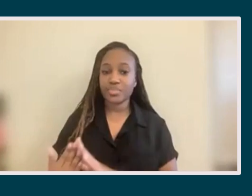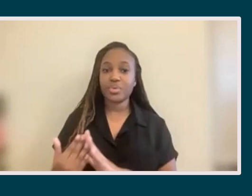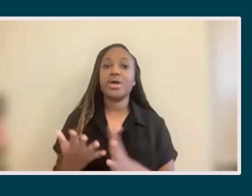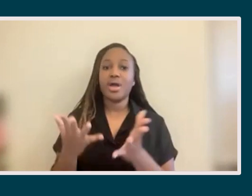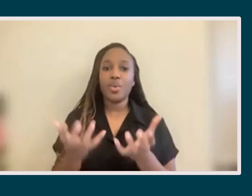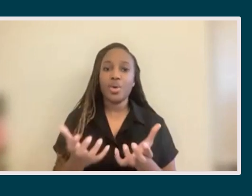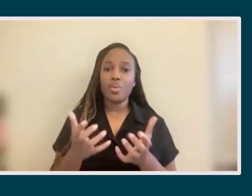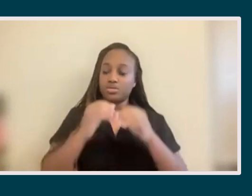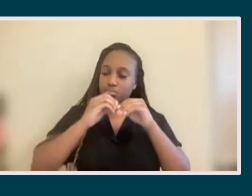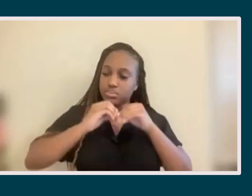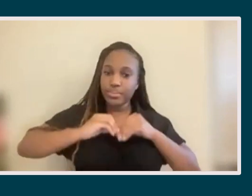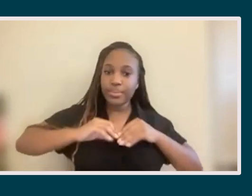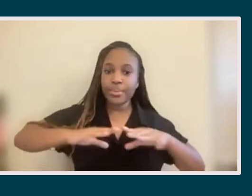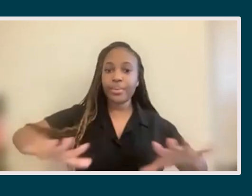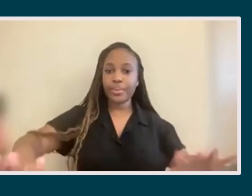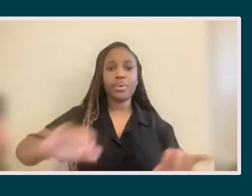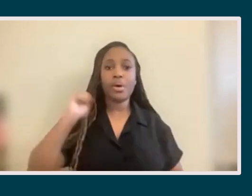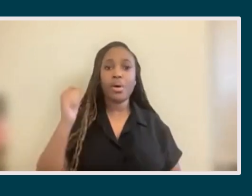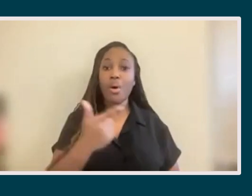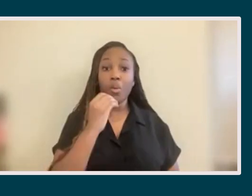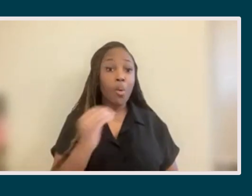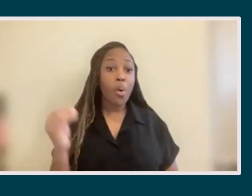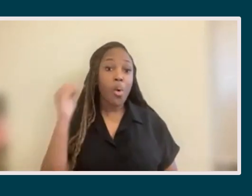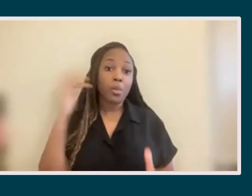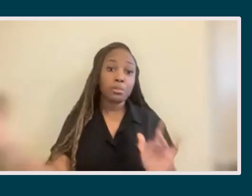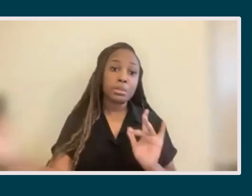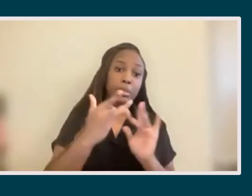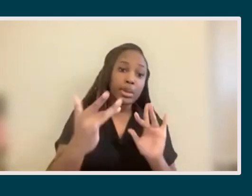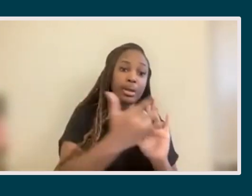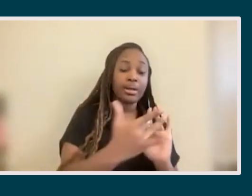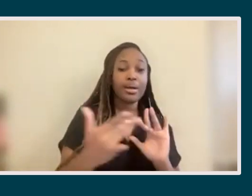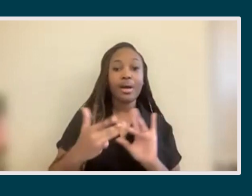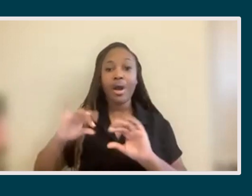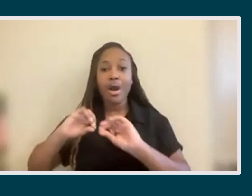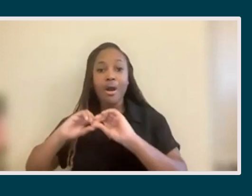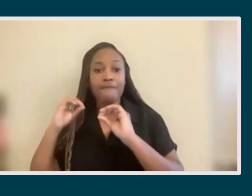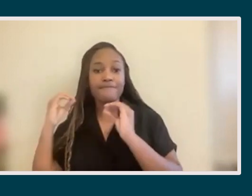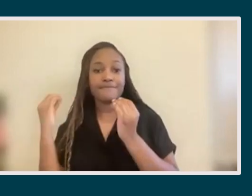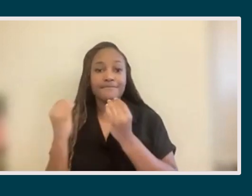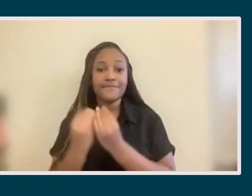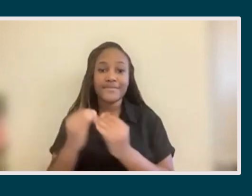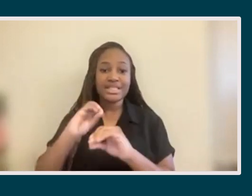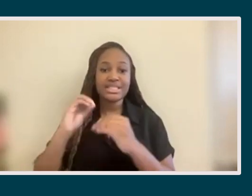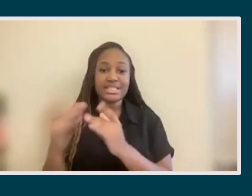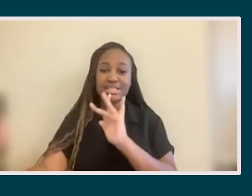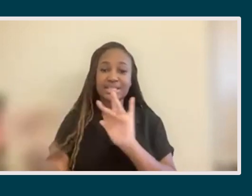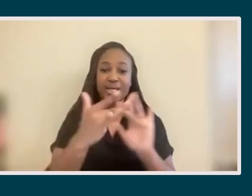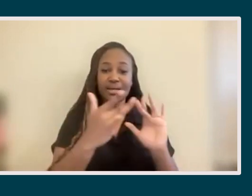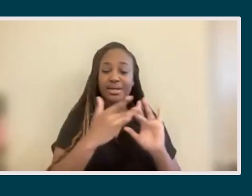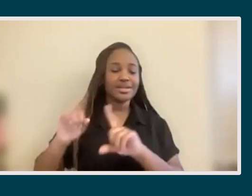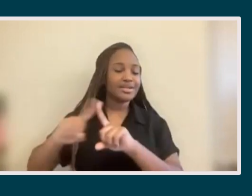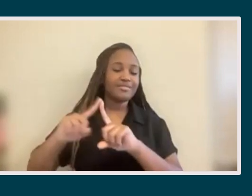the various homes that we are calling in from, all of the offices, all of the countries. And